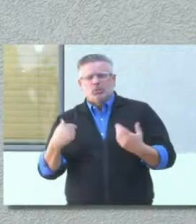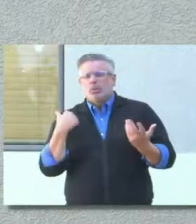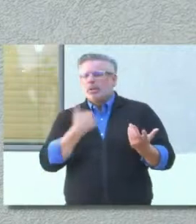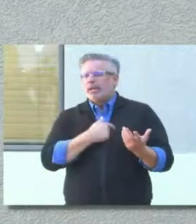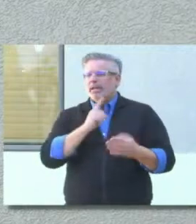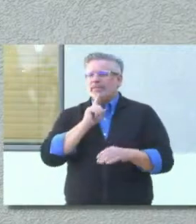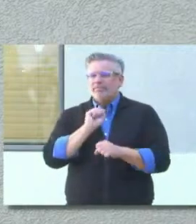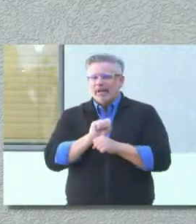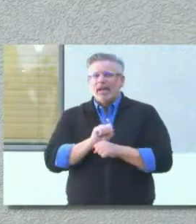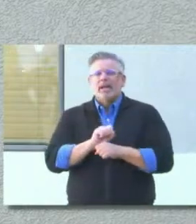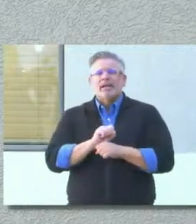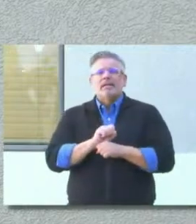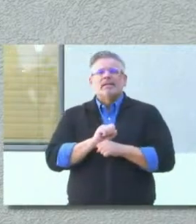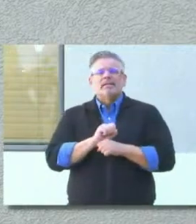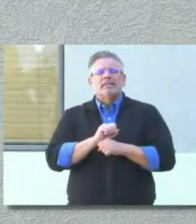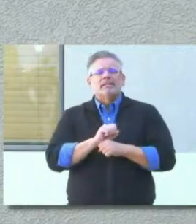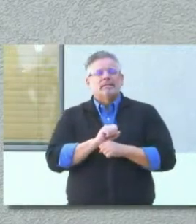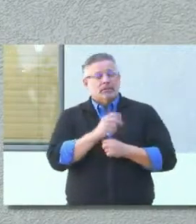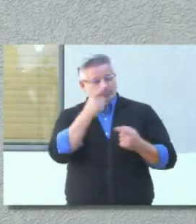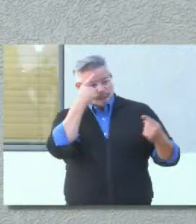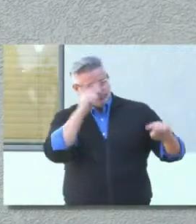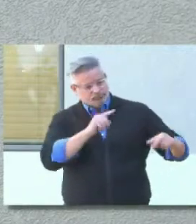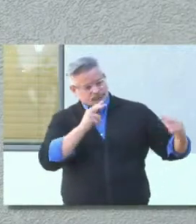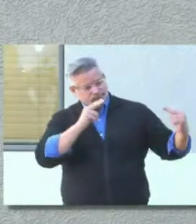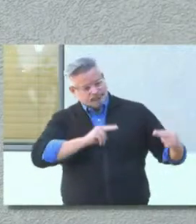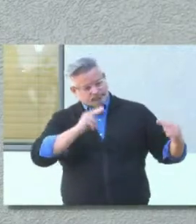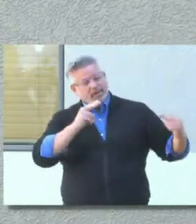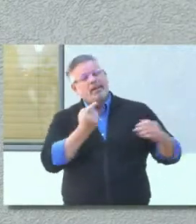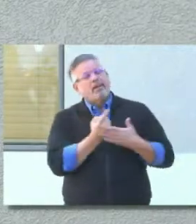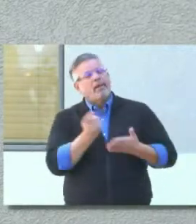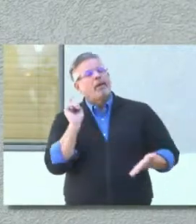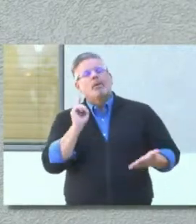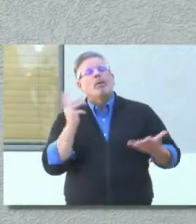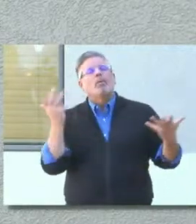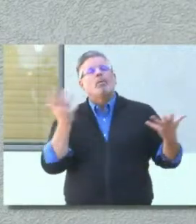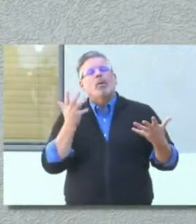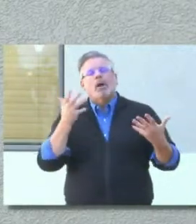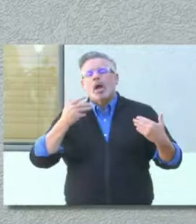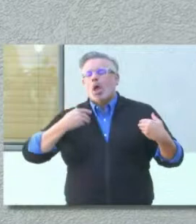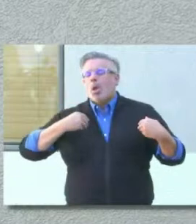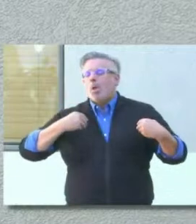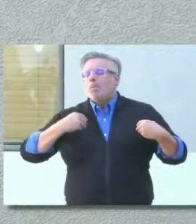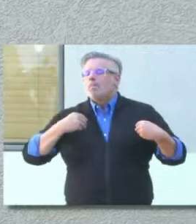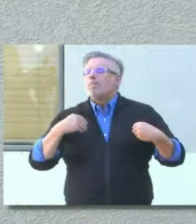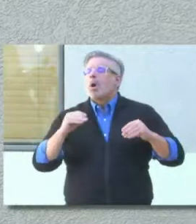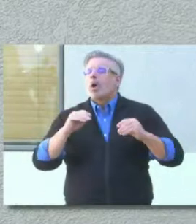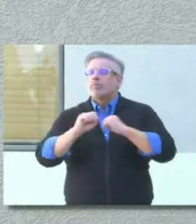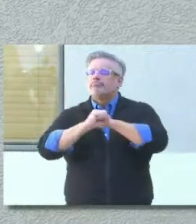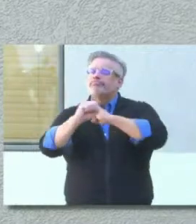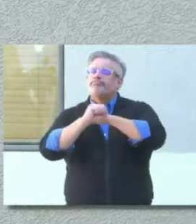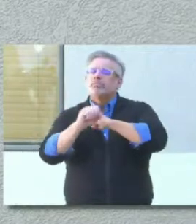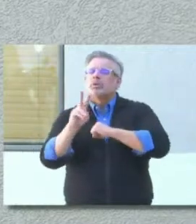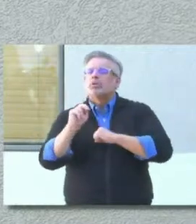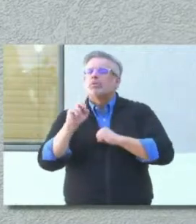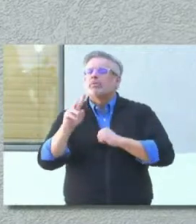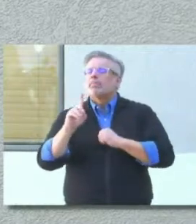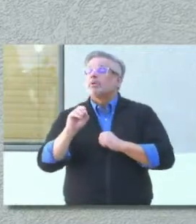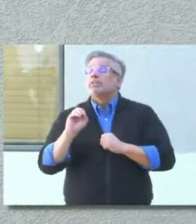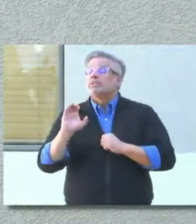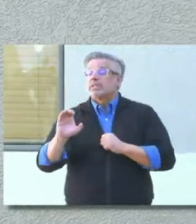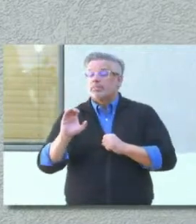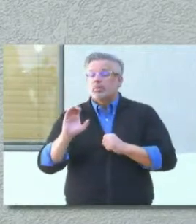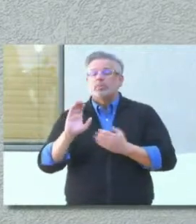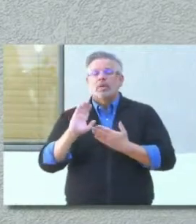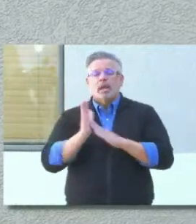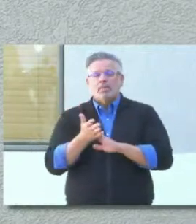in fact, just signed off last week, Dr. Galley and I, on our marketing strategies for November and December